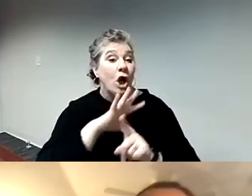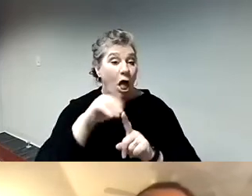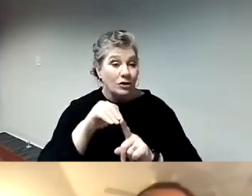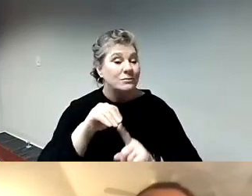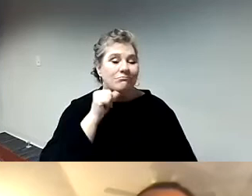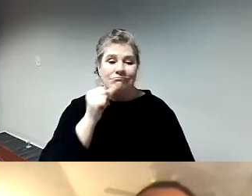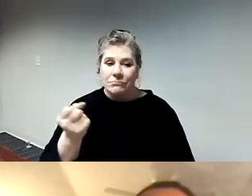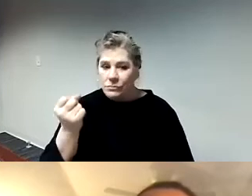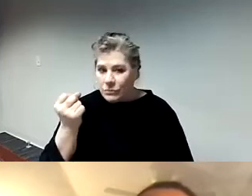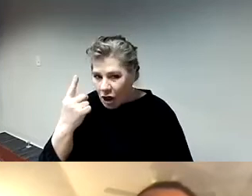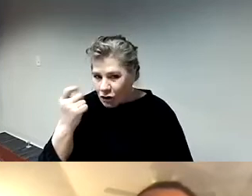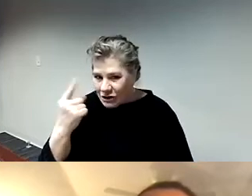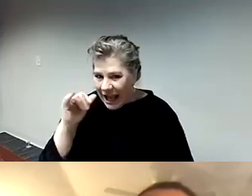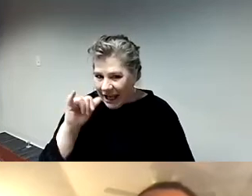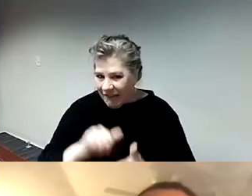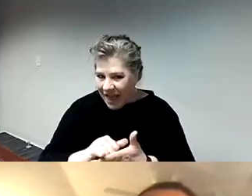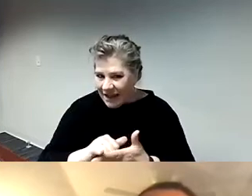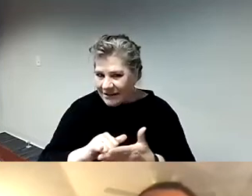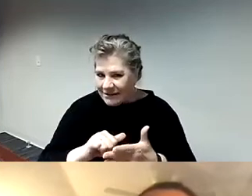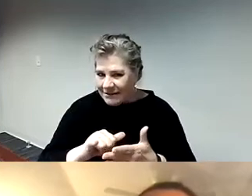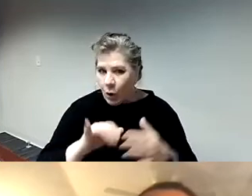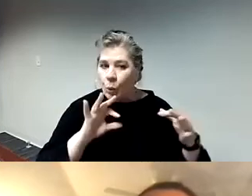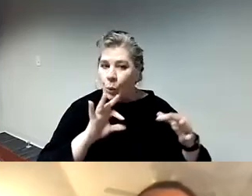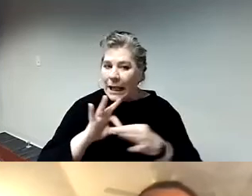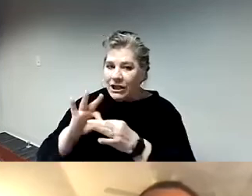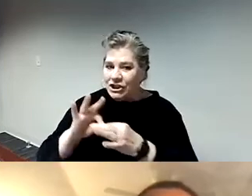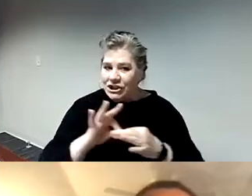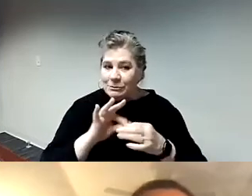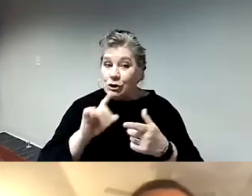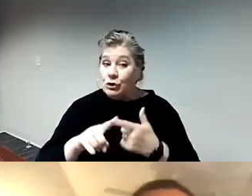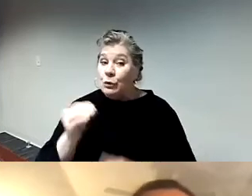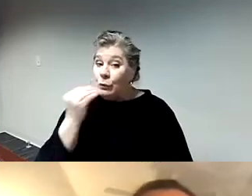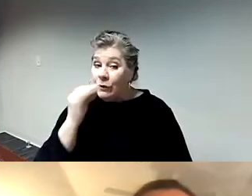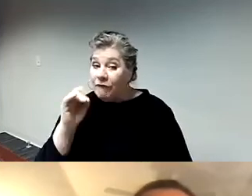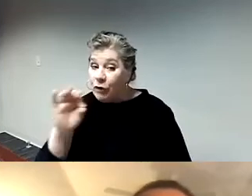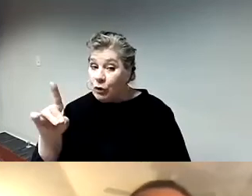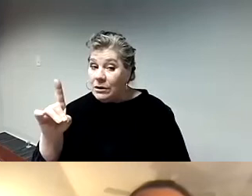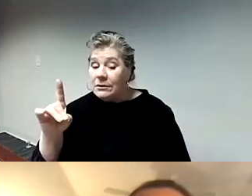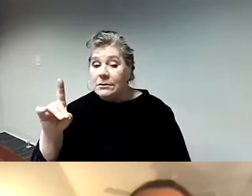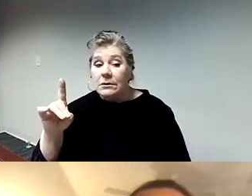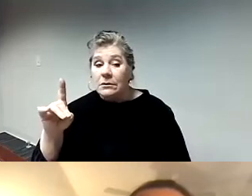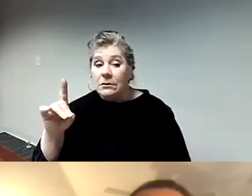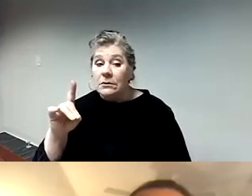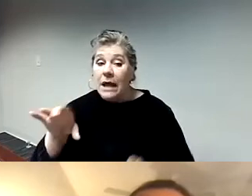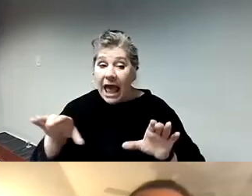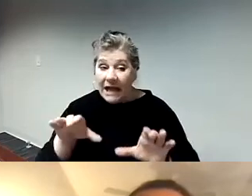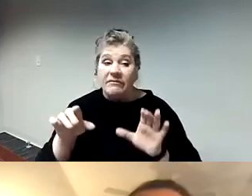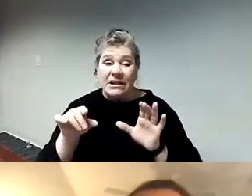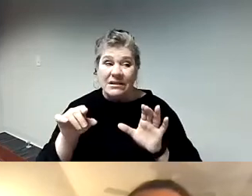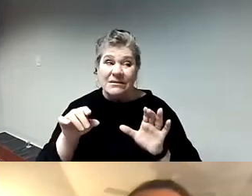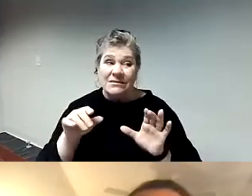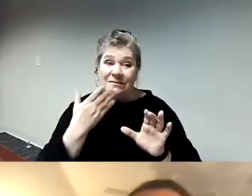not understand that certain relationships to foods are actively detrimental to them,